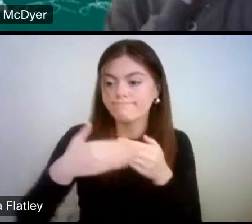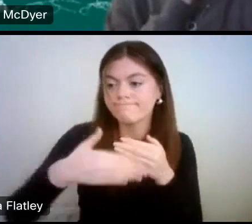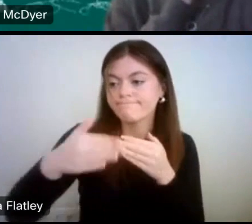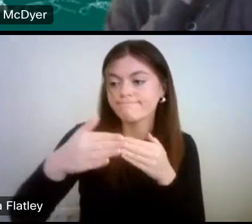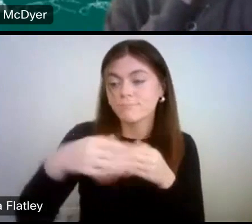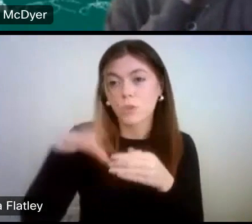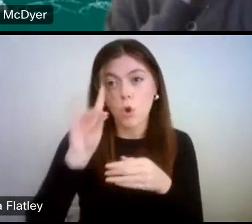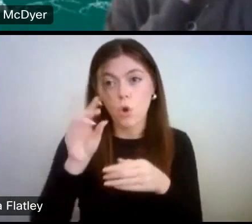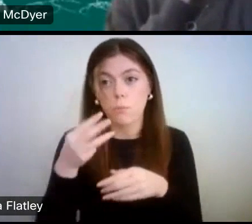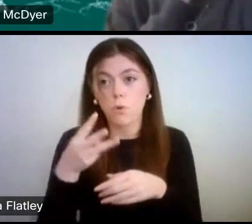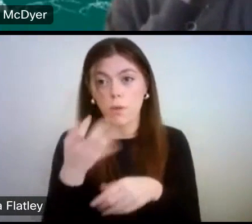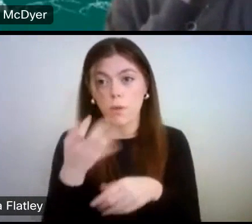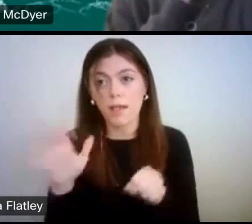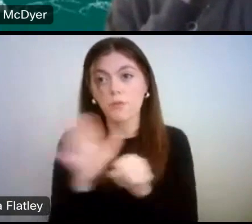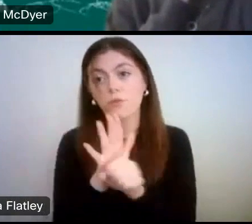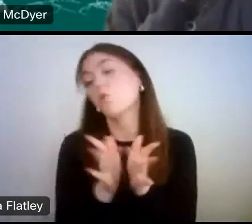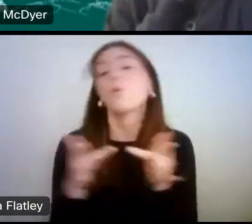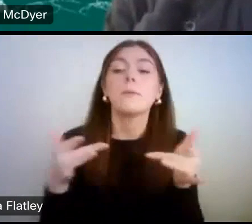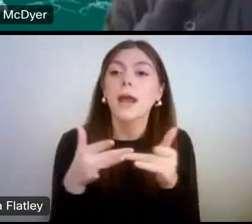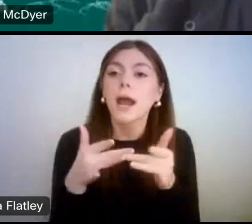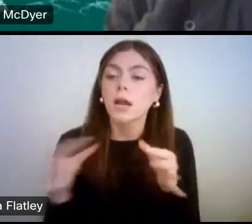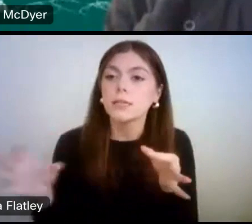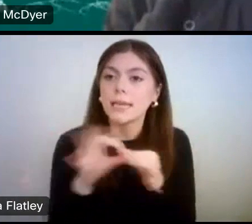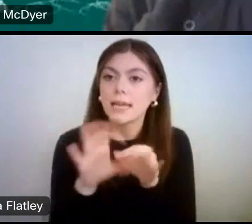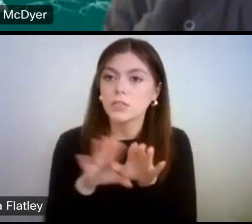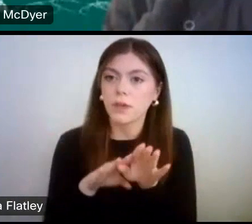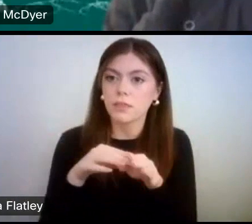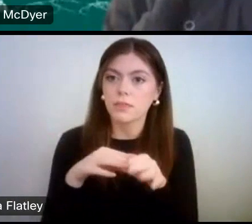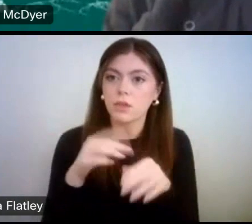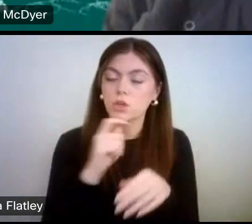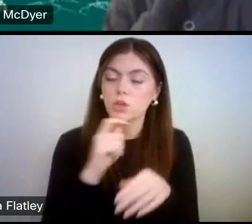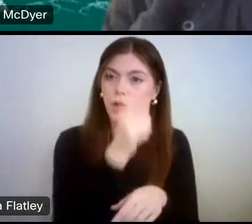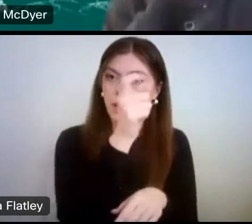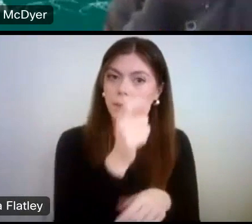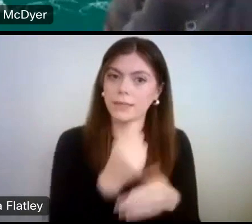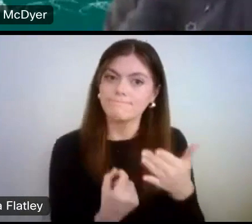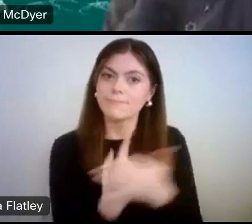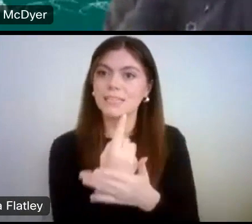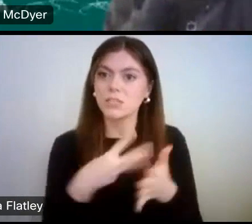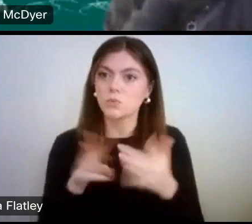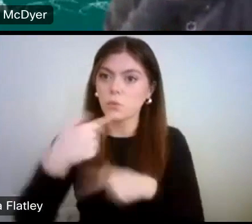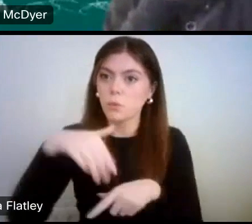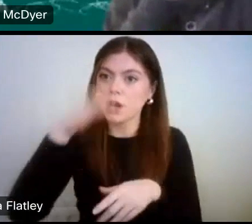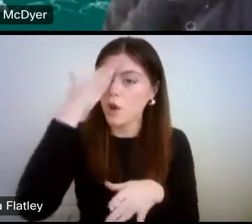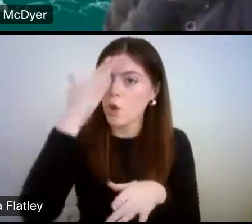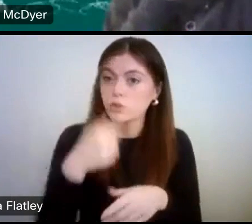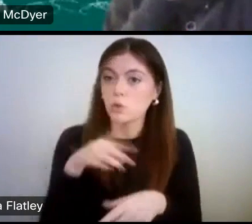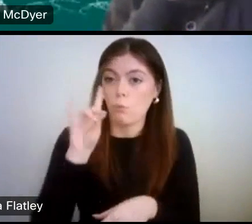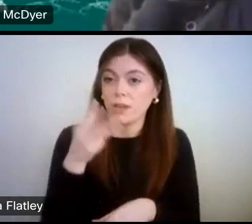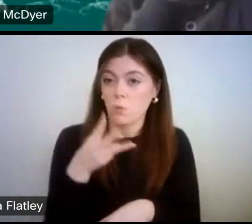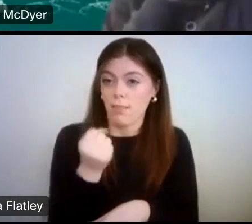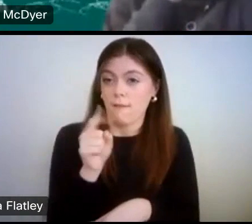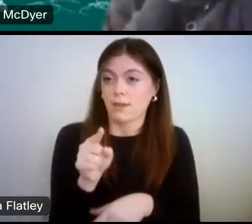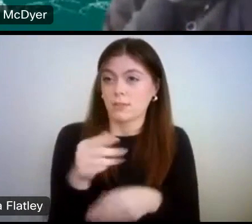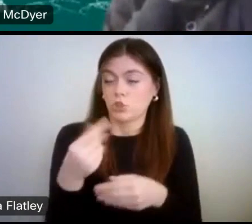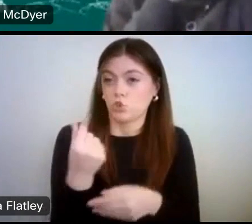on the notifiable incidents once we get all of the clarifications back on those incidents. Yeah. It's probably very likely we'll do that going forward as